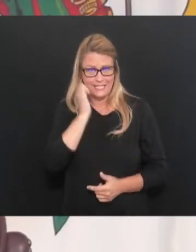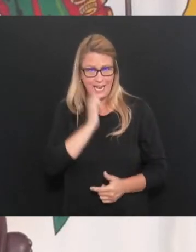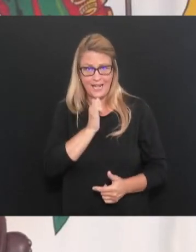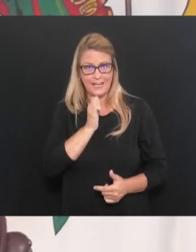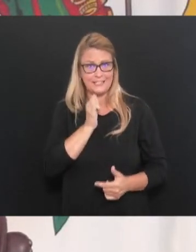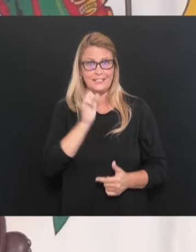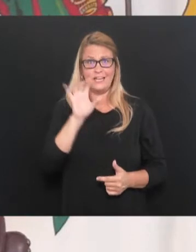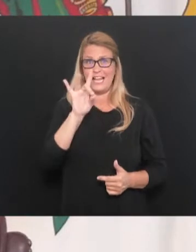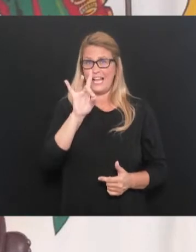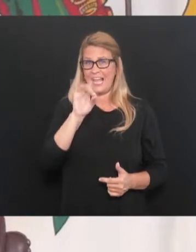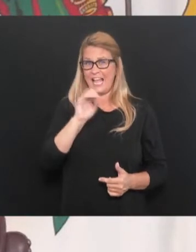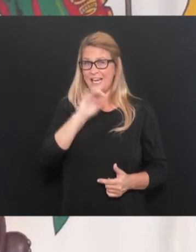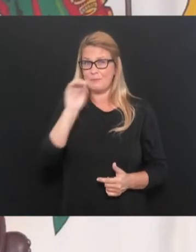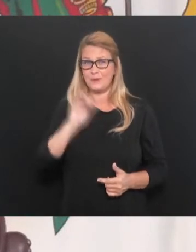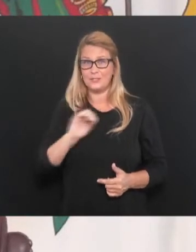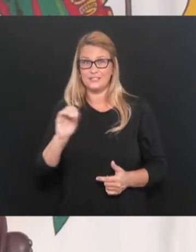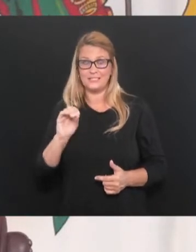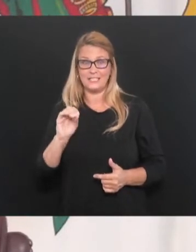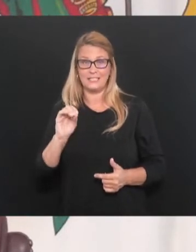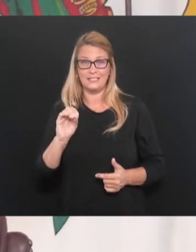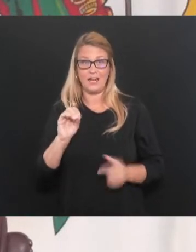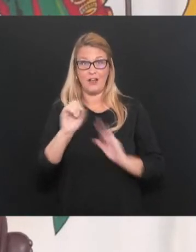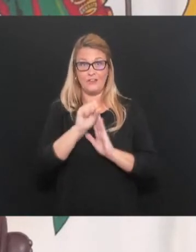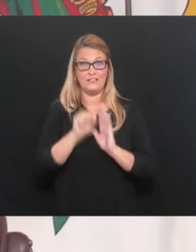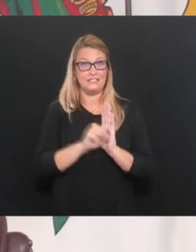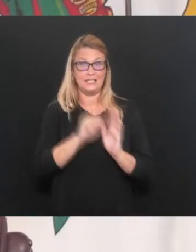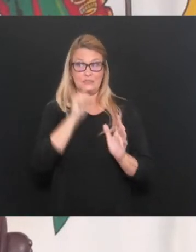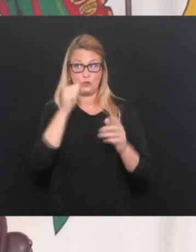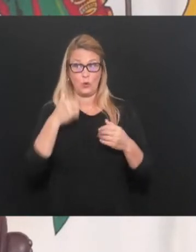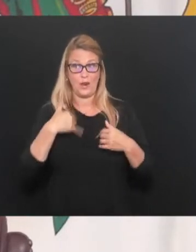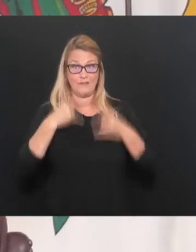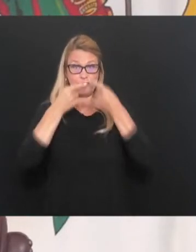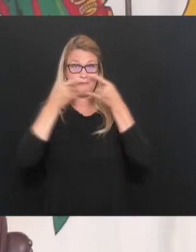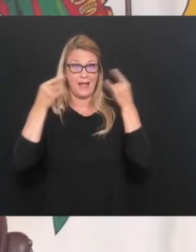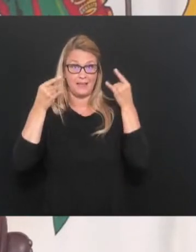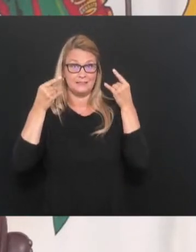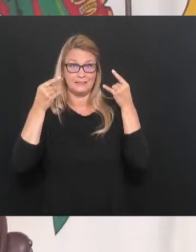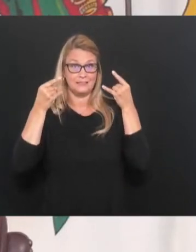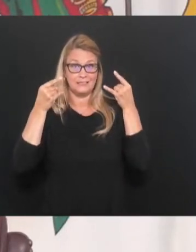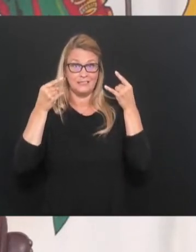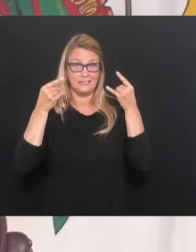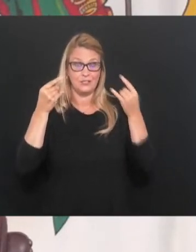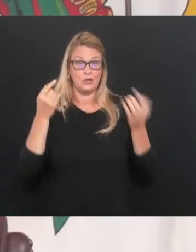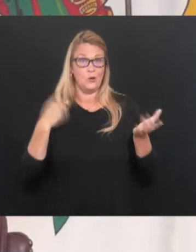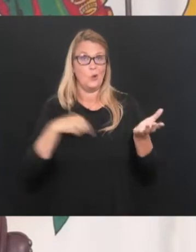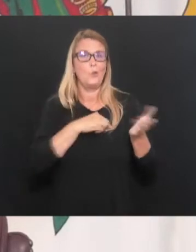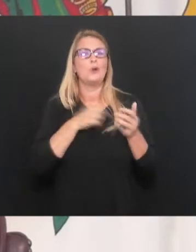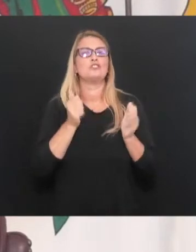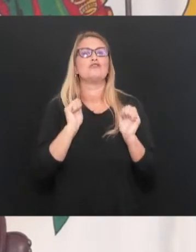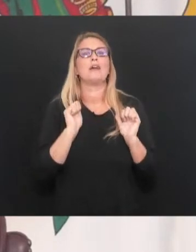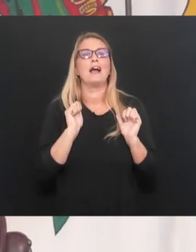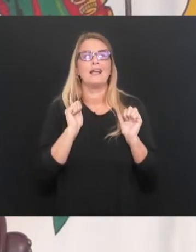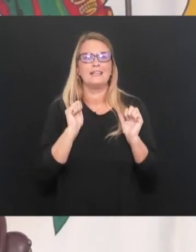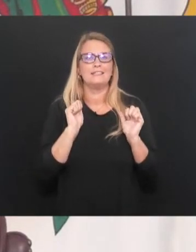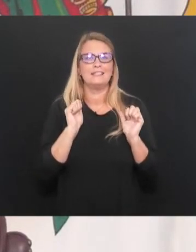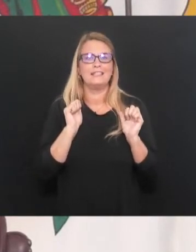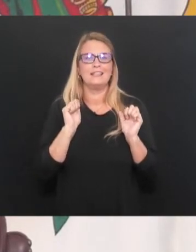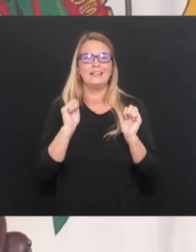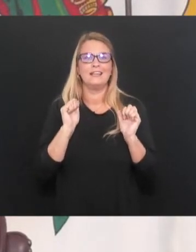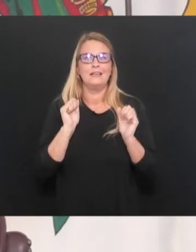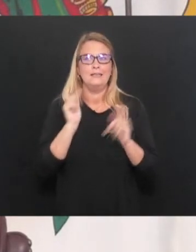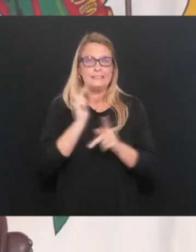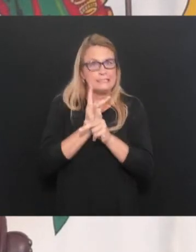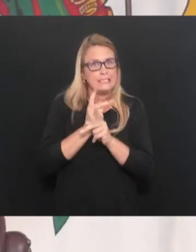80% of the states don't have a mask mandate out there today. And so we're trying to hold this